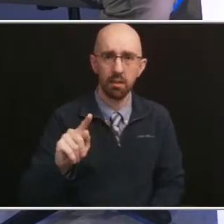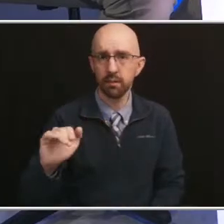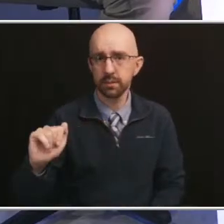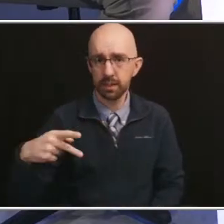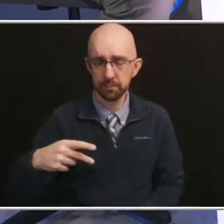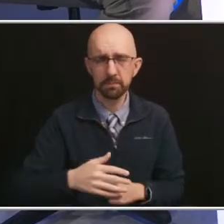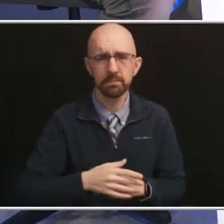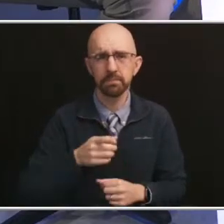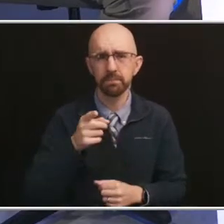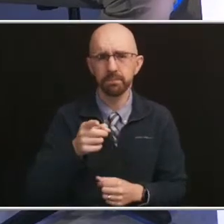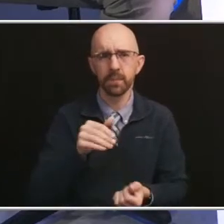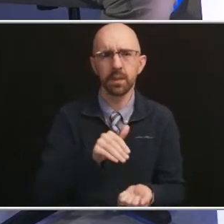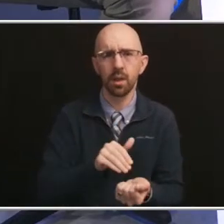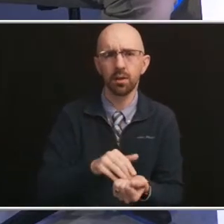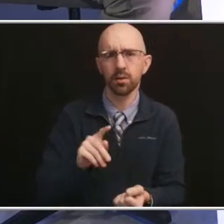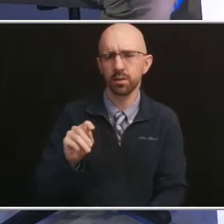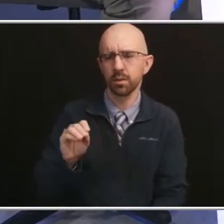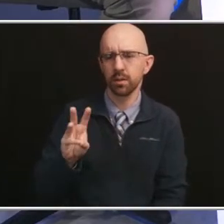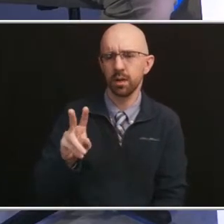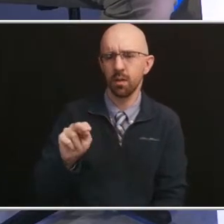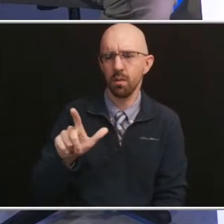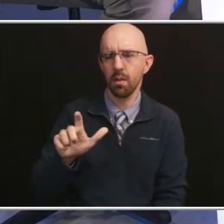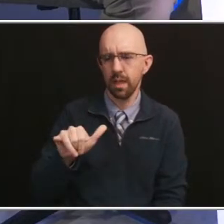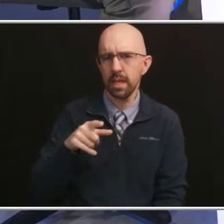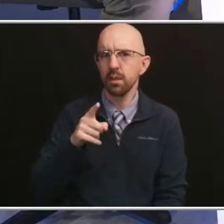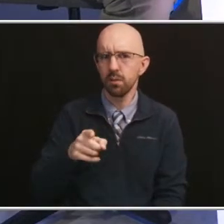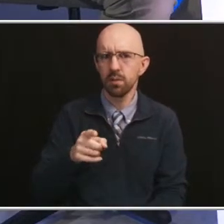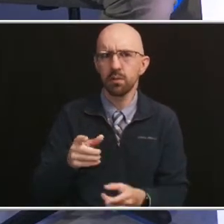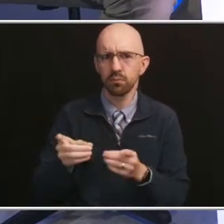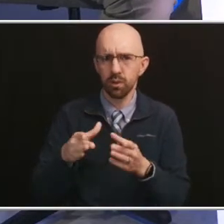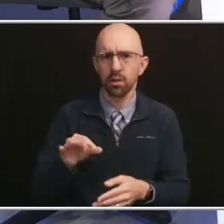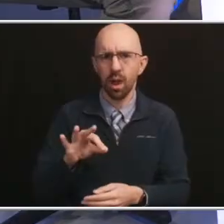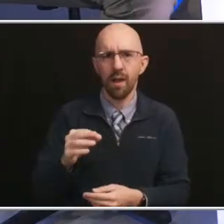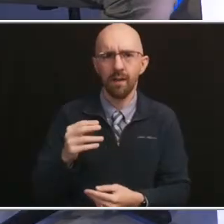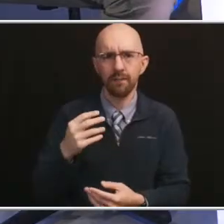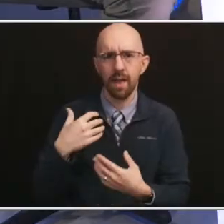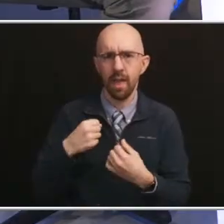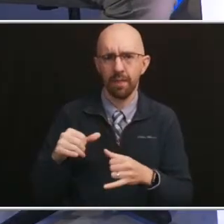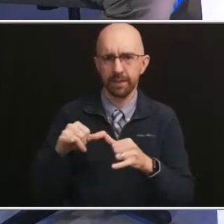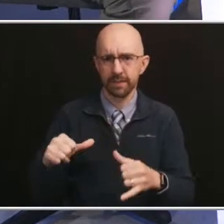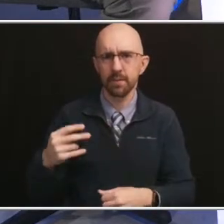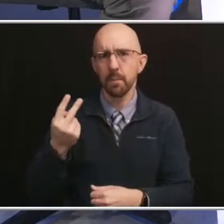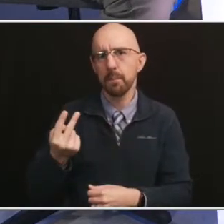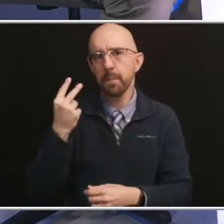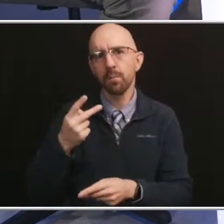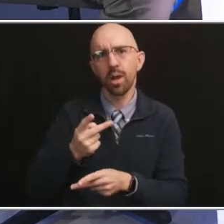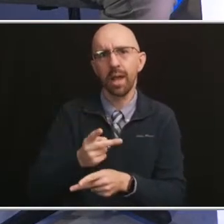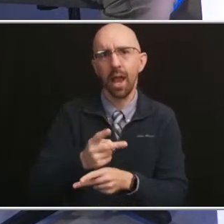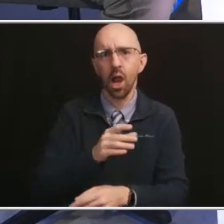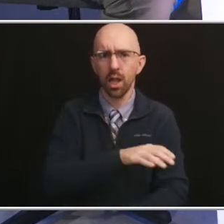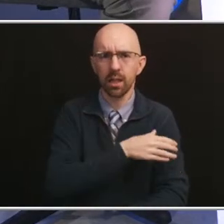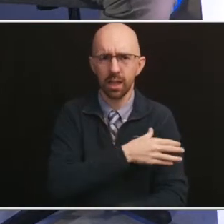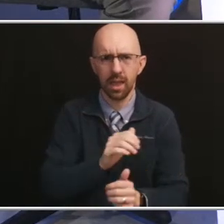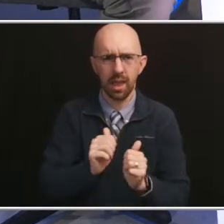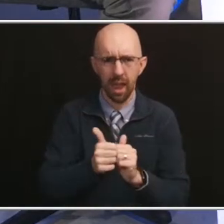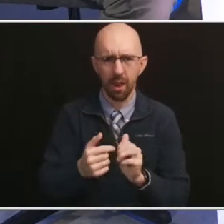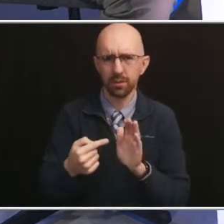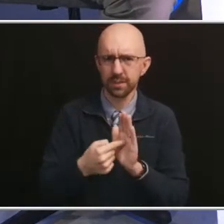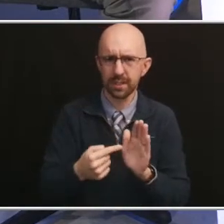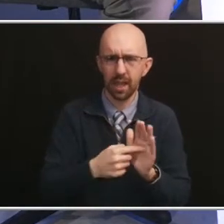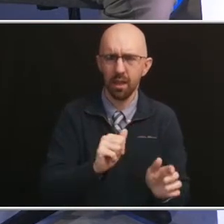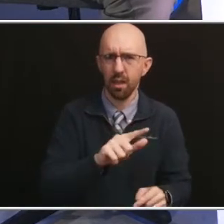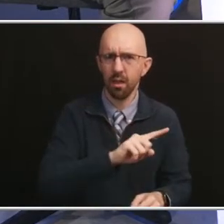medical director of the health system's memory care clinic. How are the signs and symptoms of Alzheimer's different than